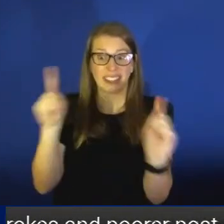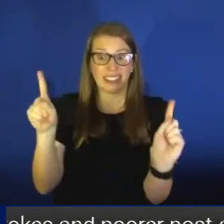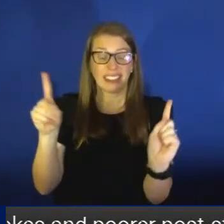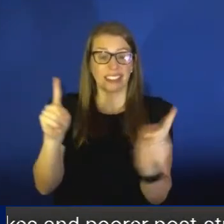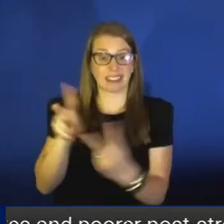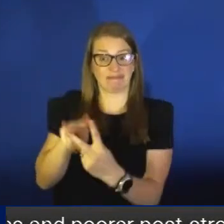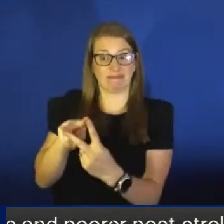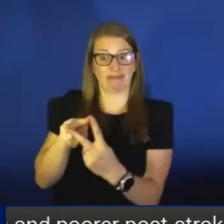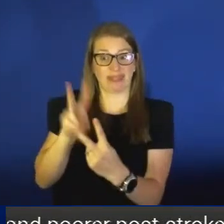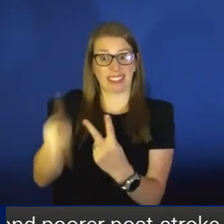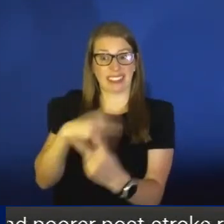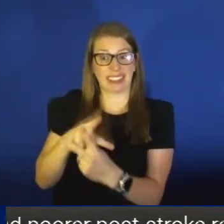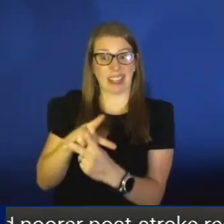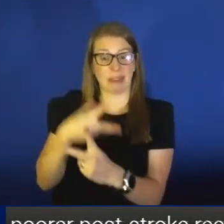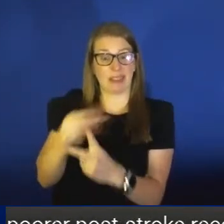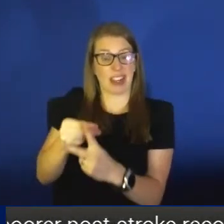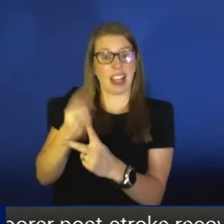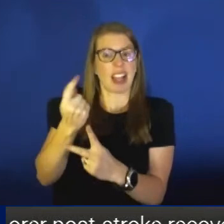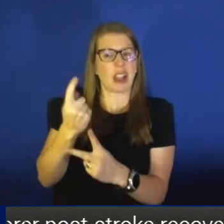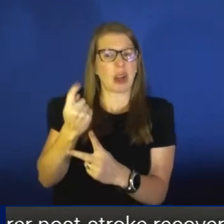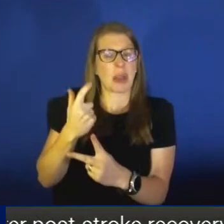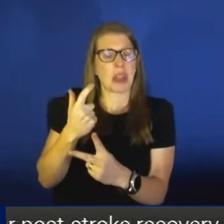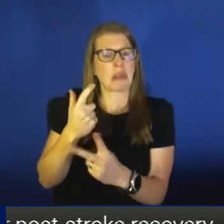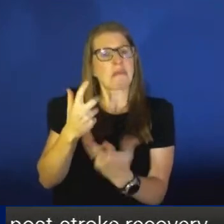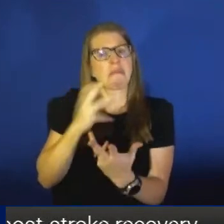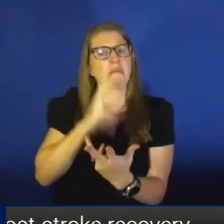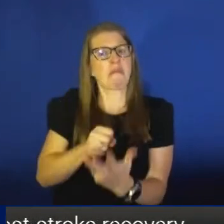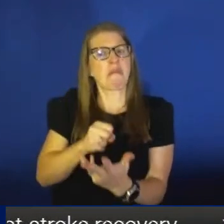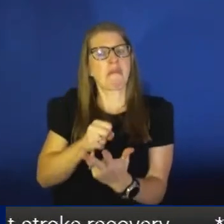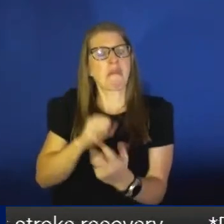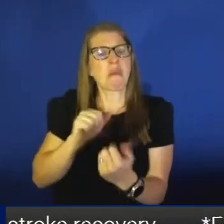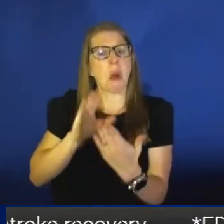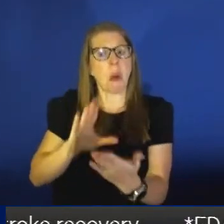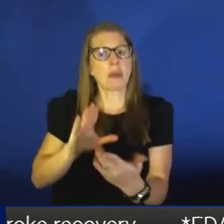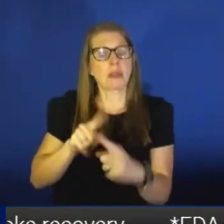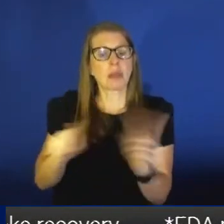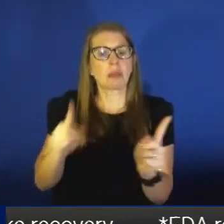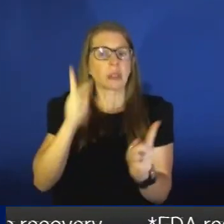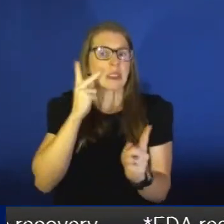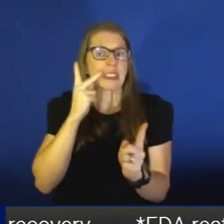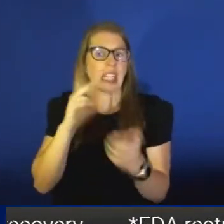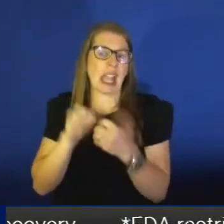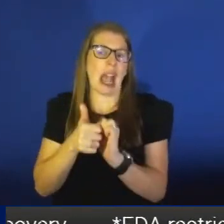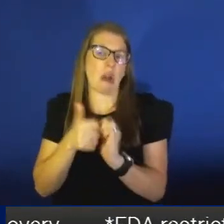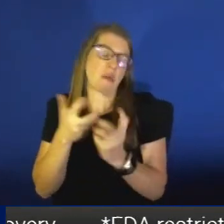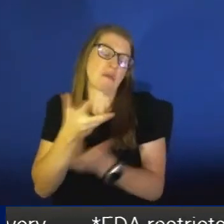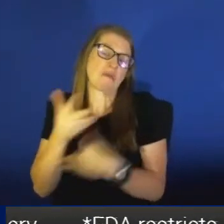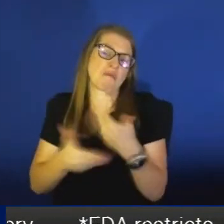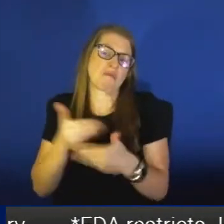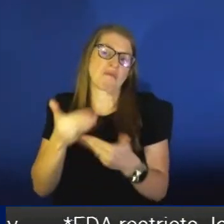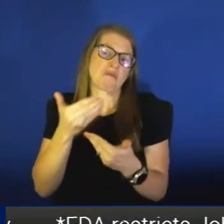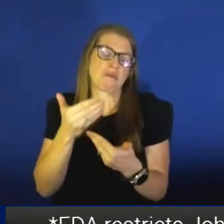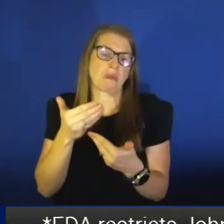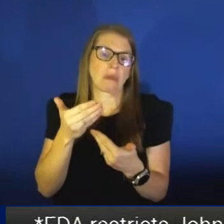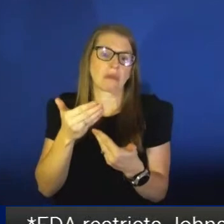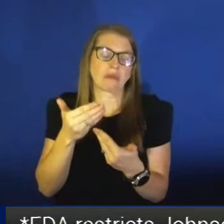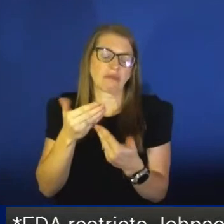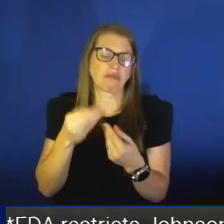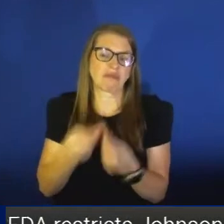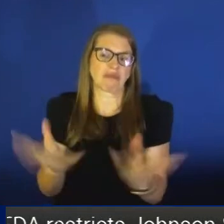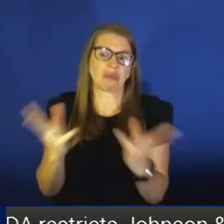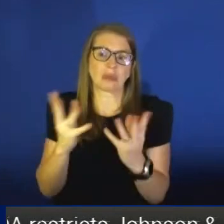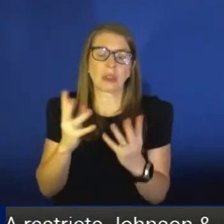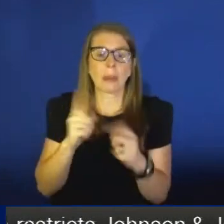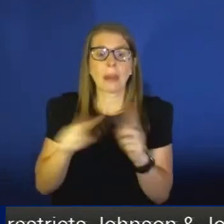of vaccines, which are both a little bit of a novel approach. We'll see how those get into the market. But I think the mRNA vaccines are really